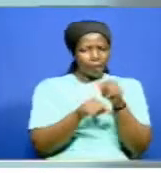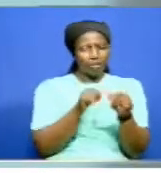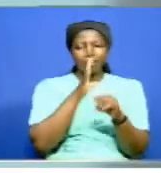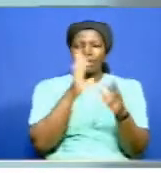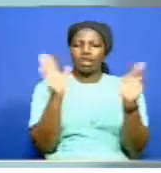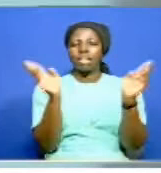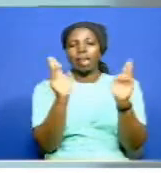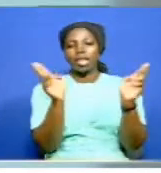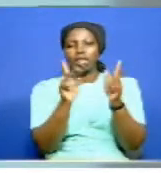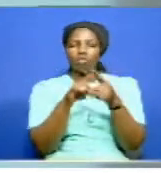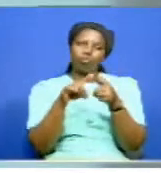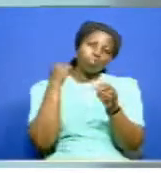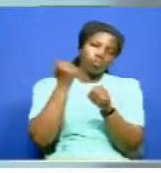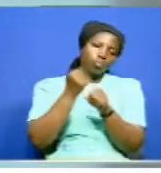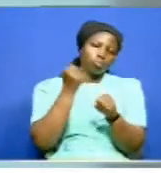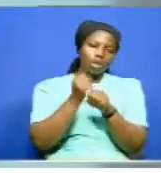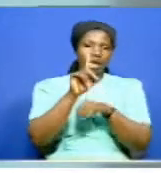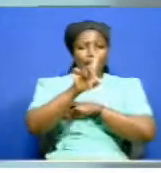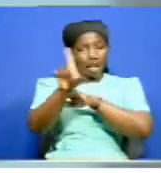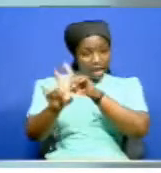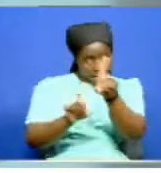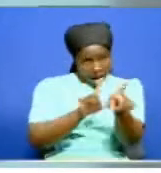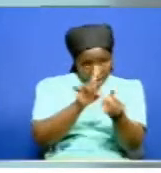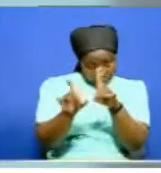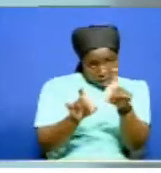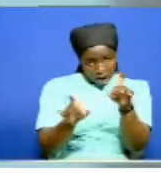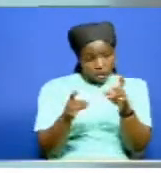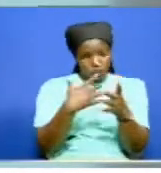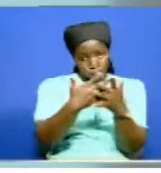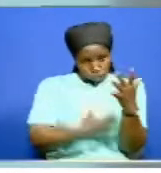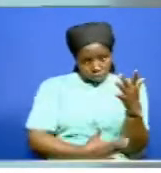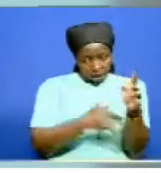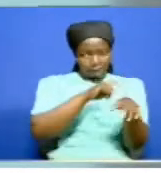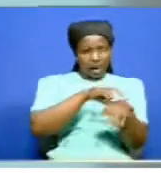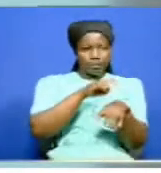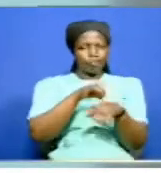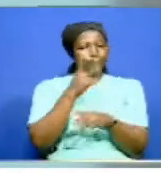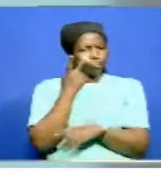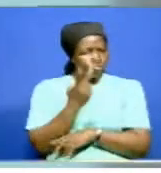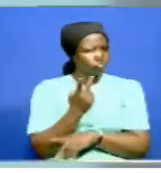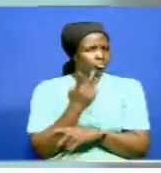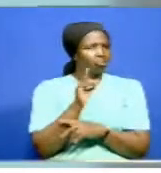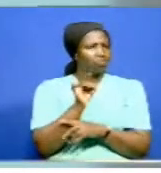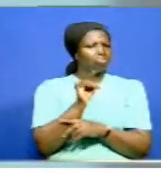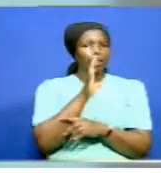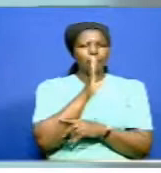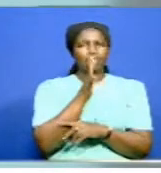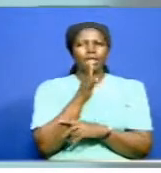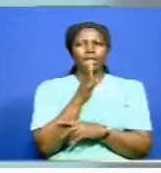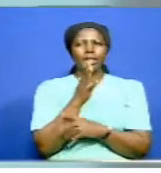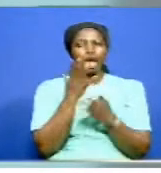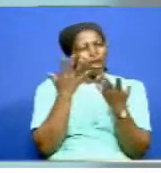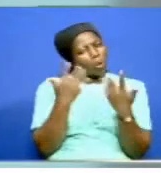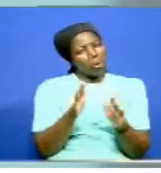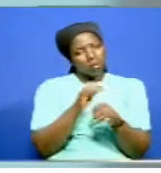ready to conduct examinations when it looked like it's going to be a lost